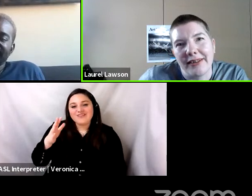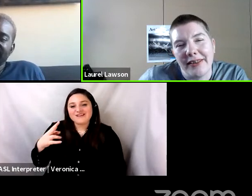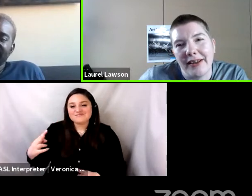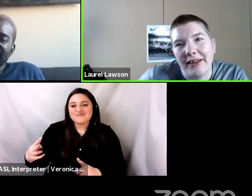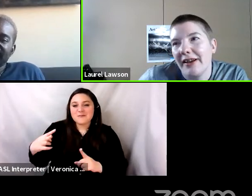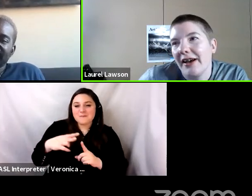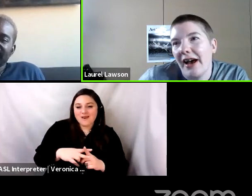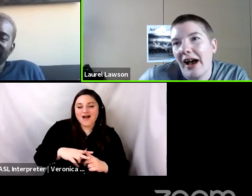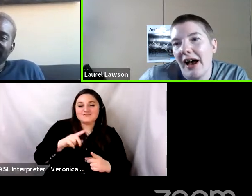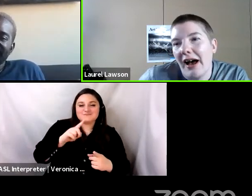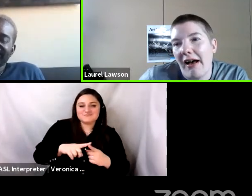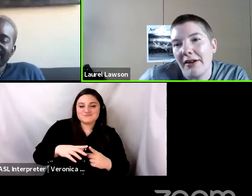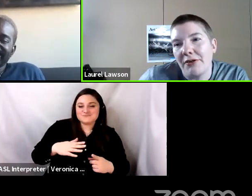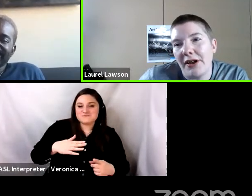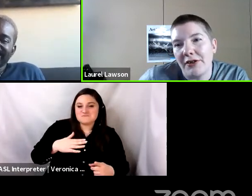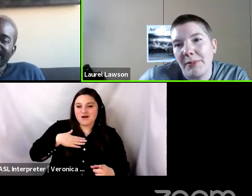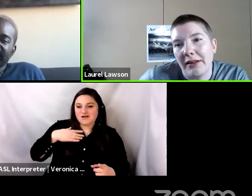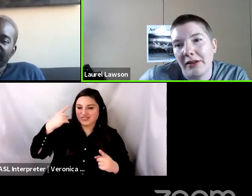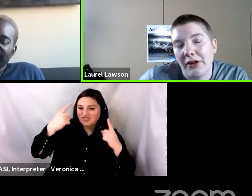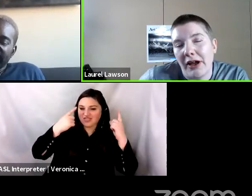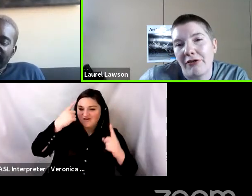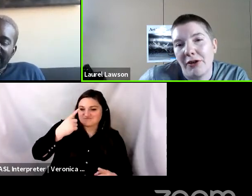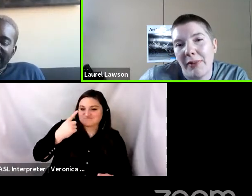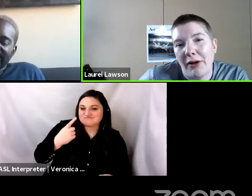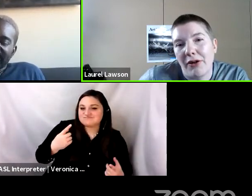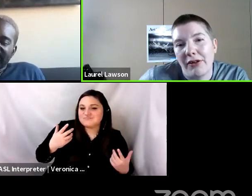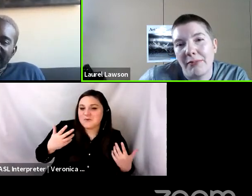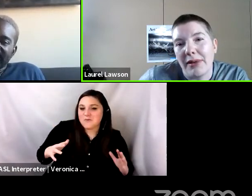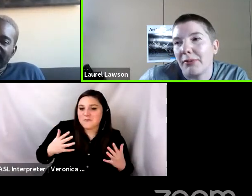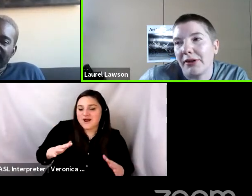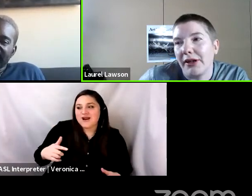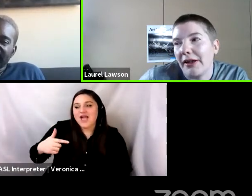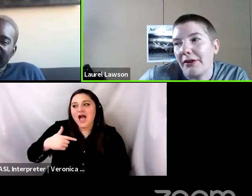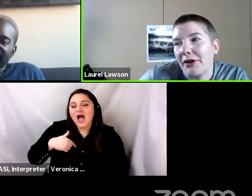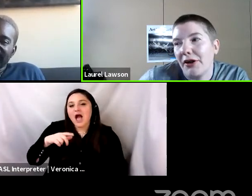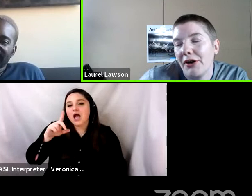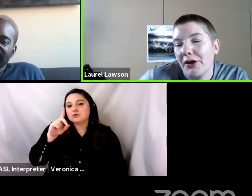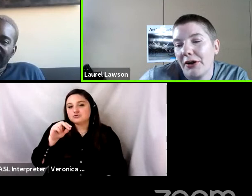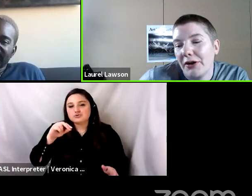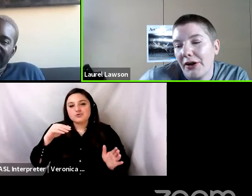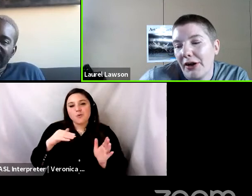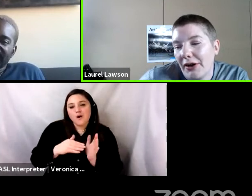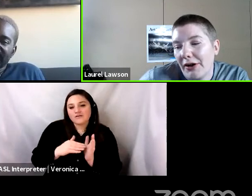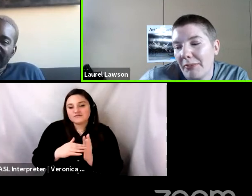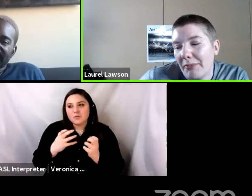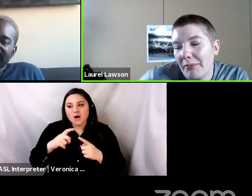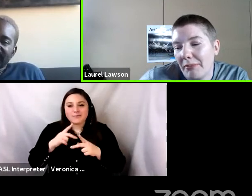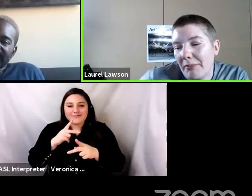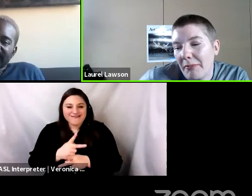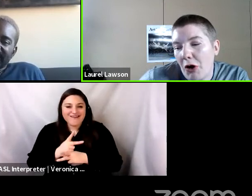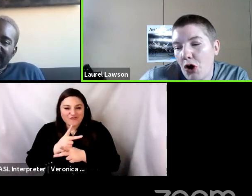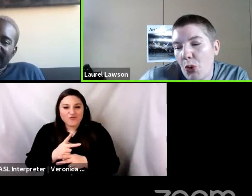about, Kayla, that I do tend to be a little careful about calling people in.